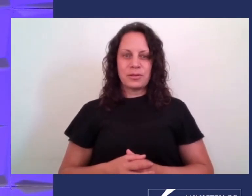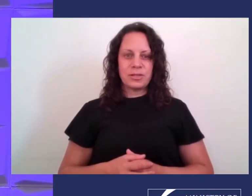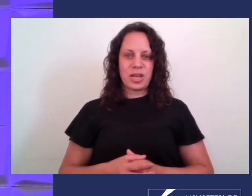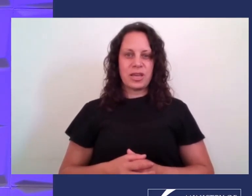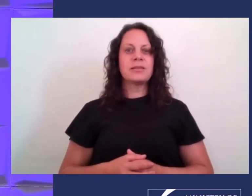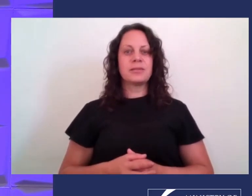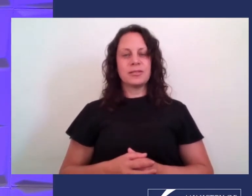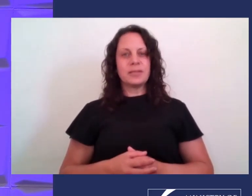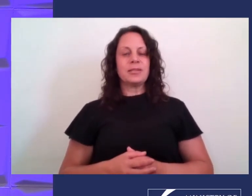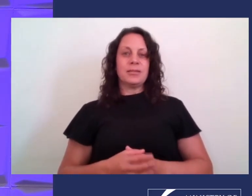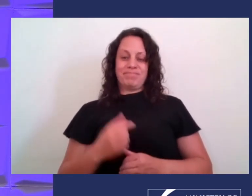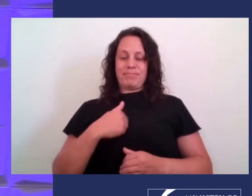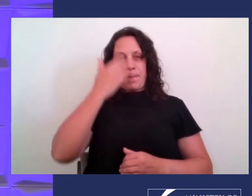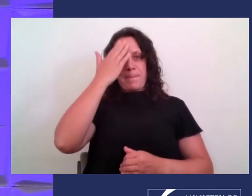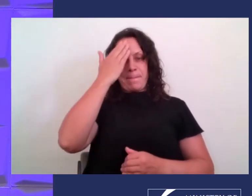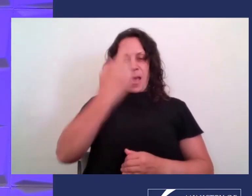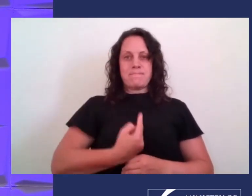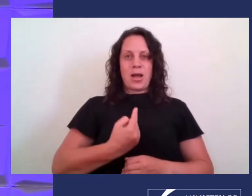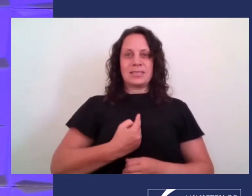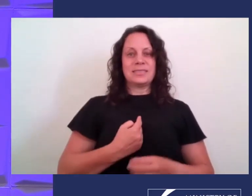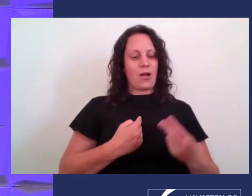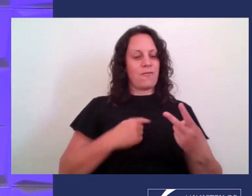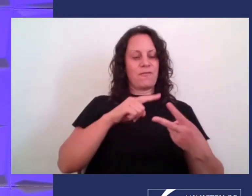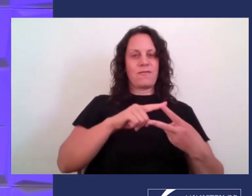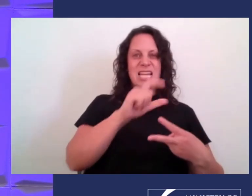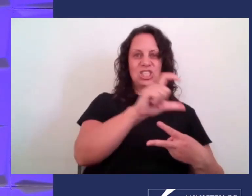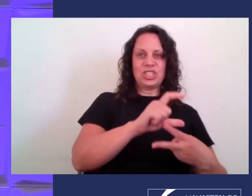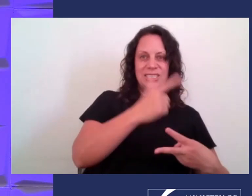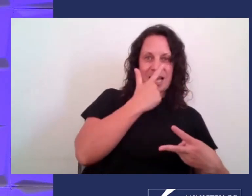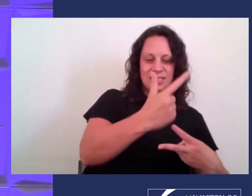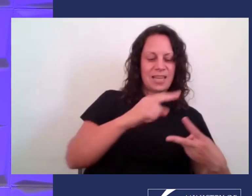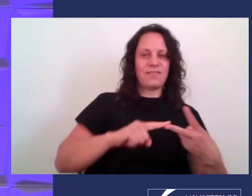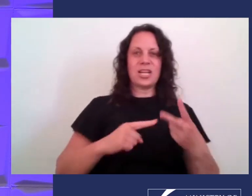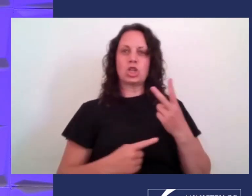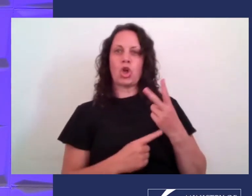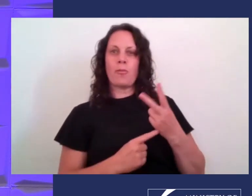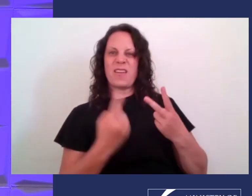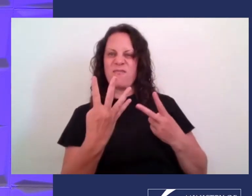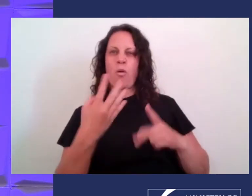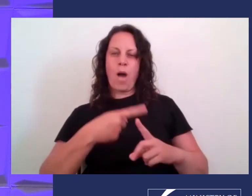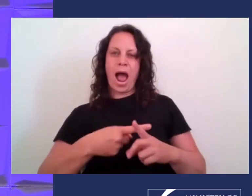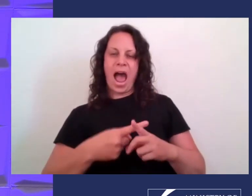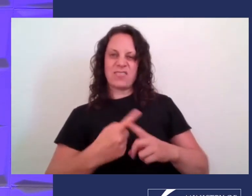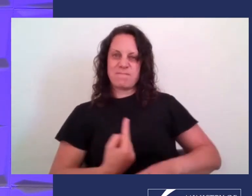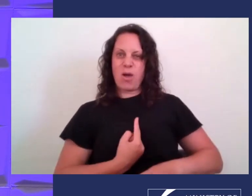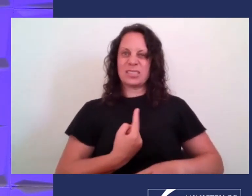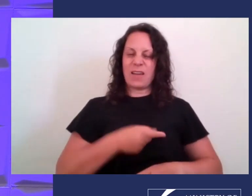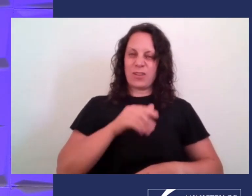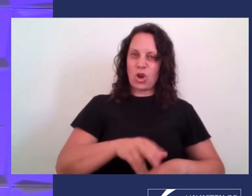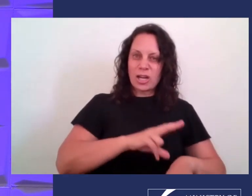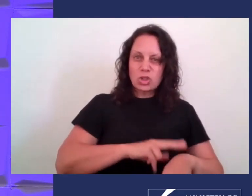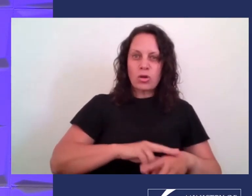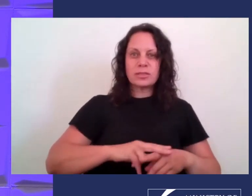of two. I have Chester, who's 7, and Toby, who's 4.5. And as a mum and a paediatrician, and also